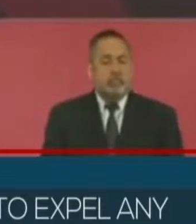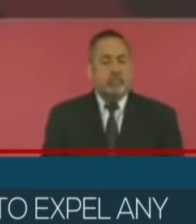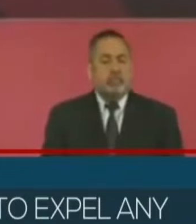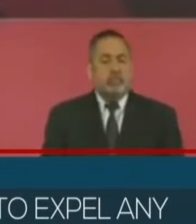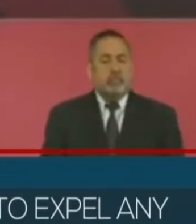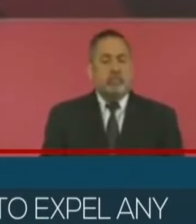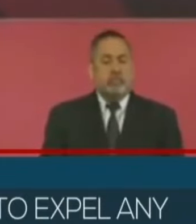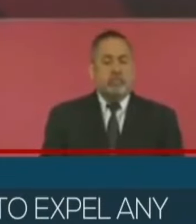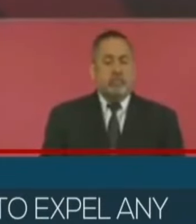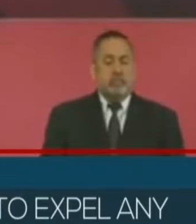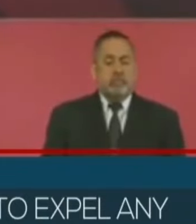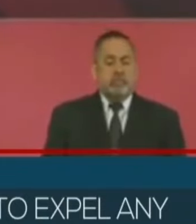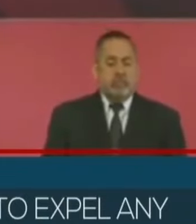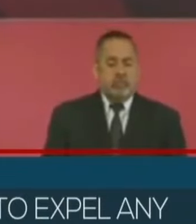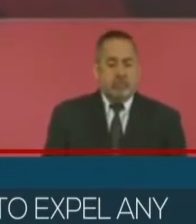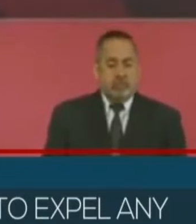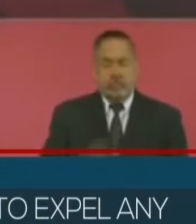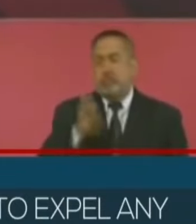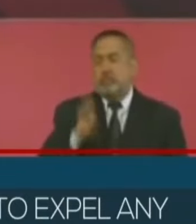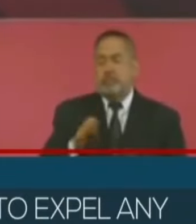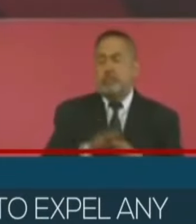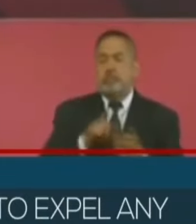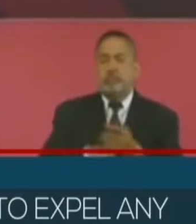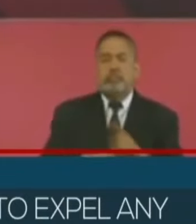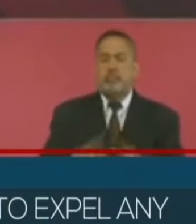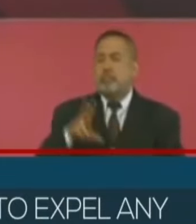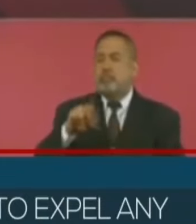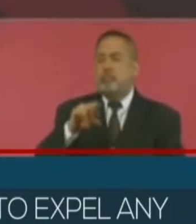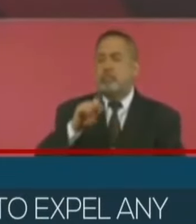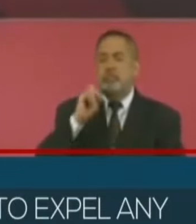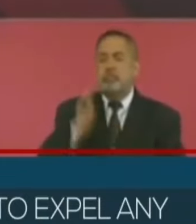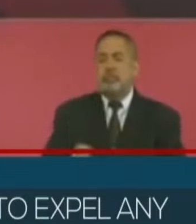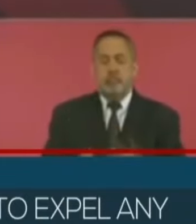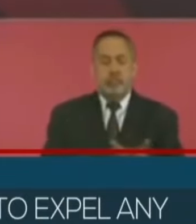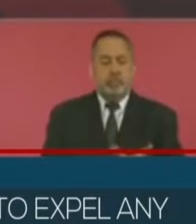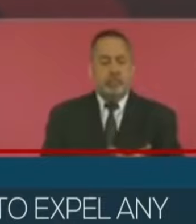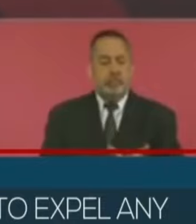expel any member state that violates